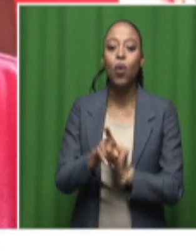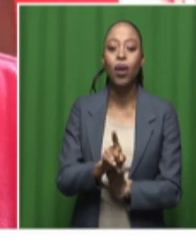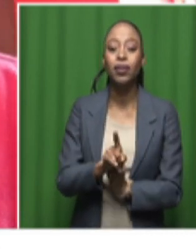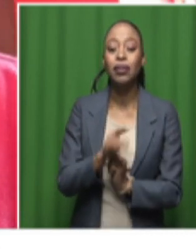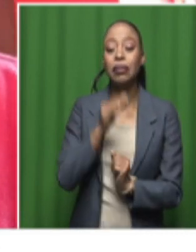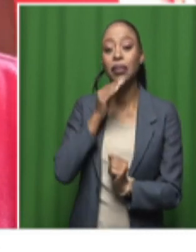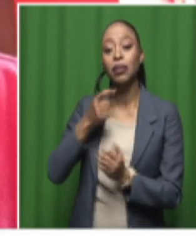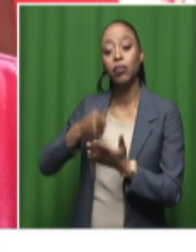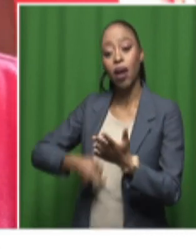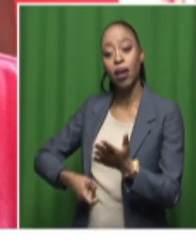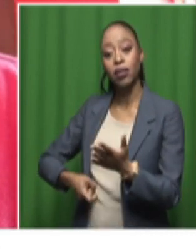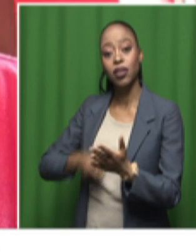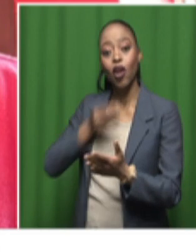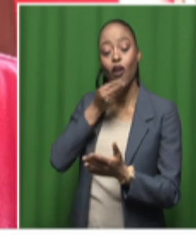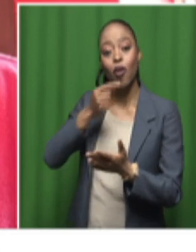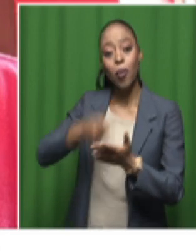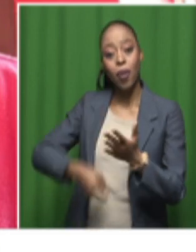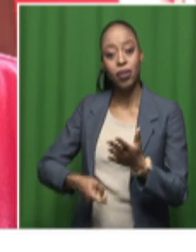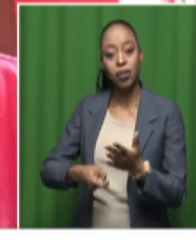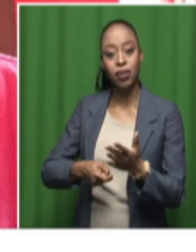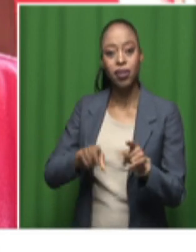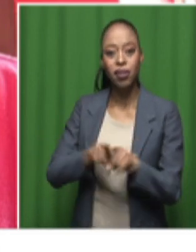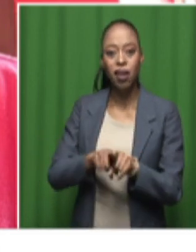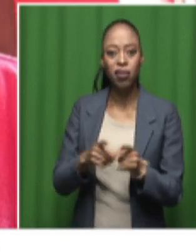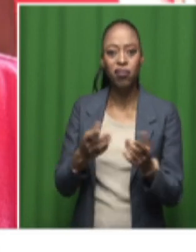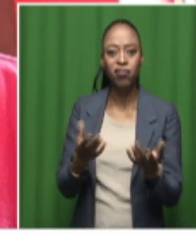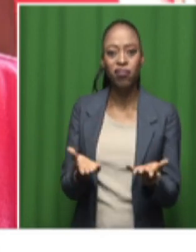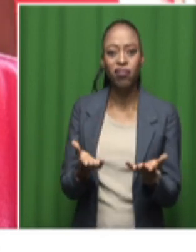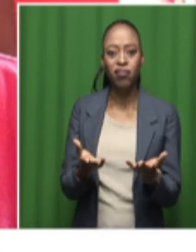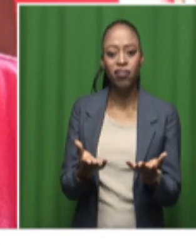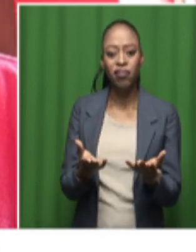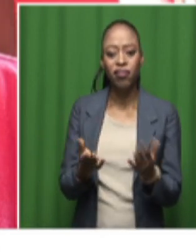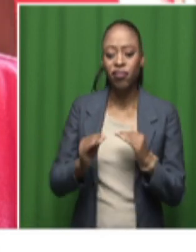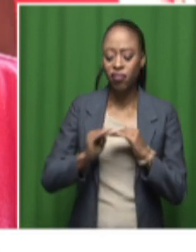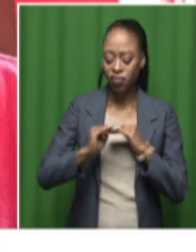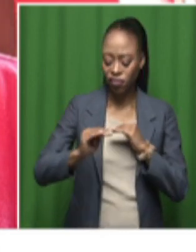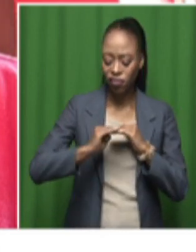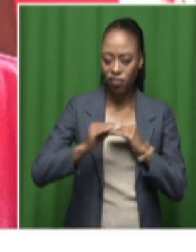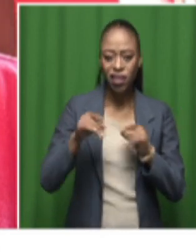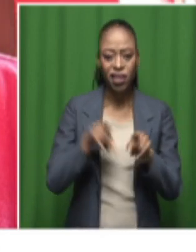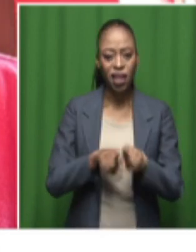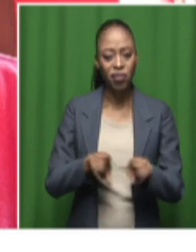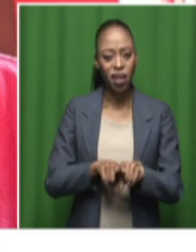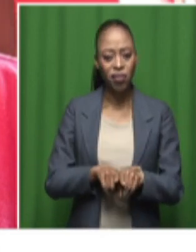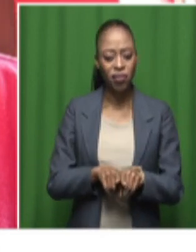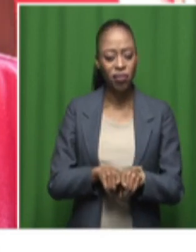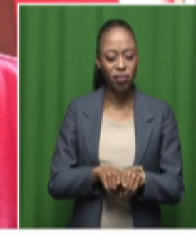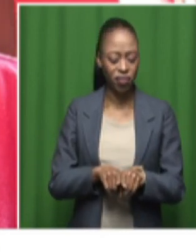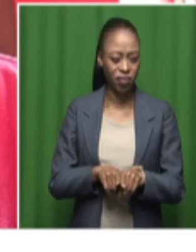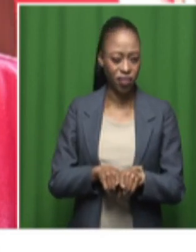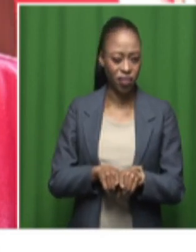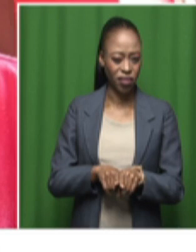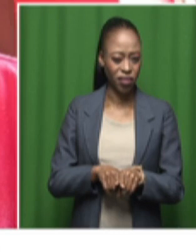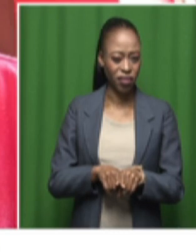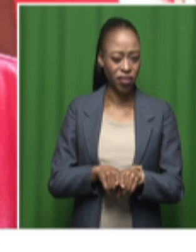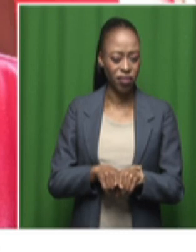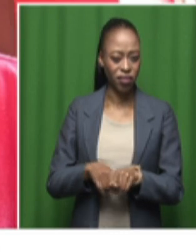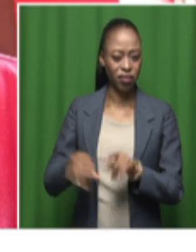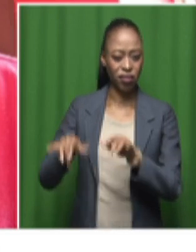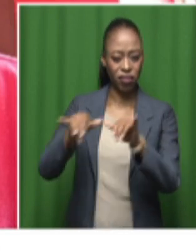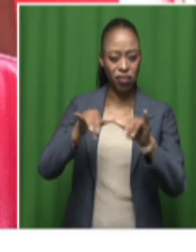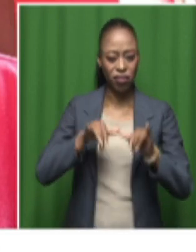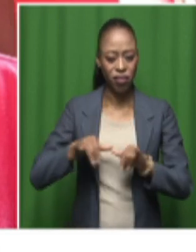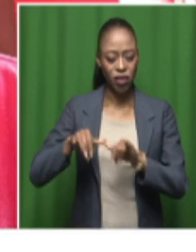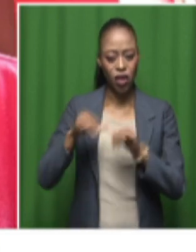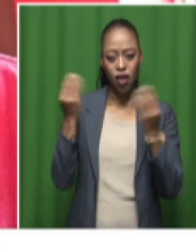is that prices and food prices seem to be in the same range, prices across all of the popular